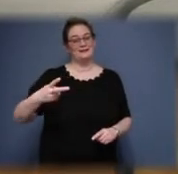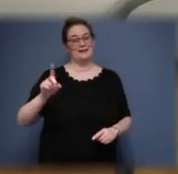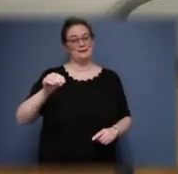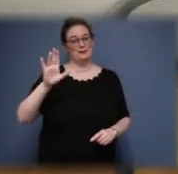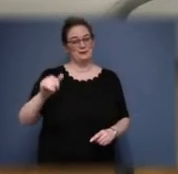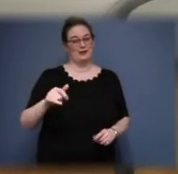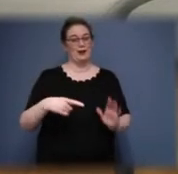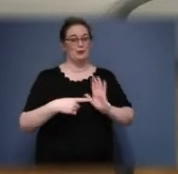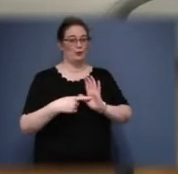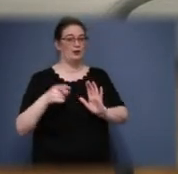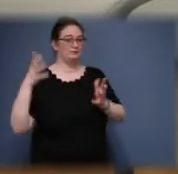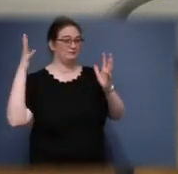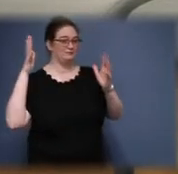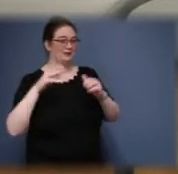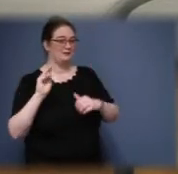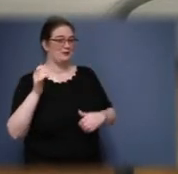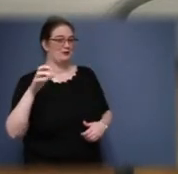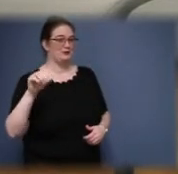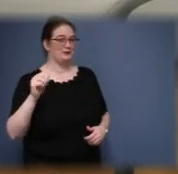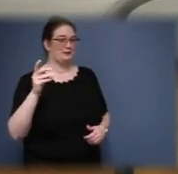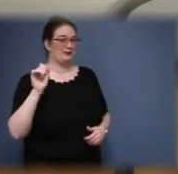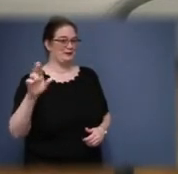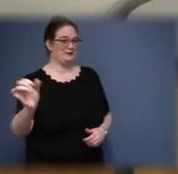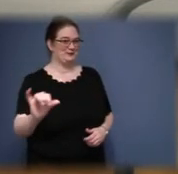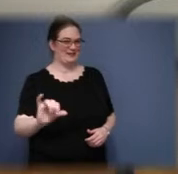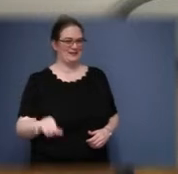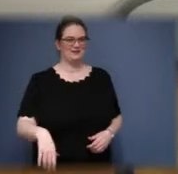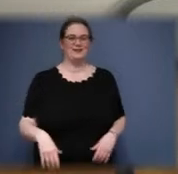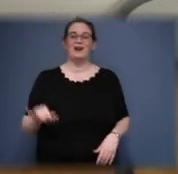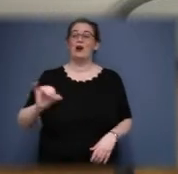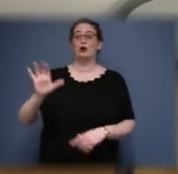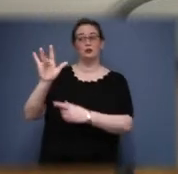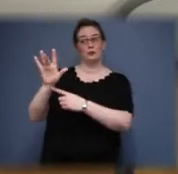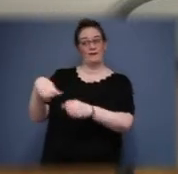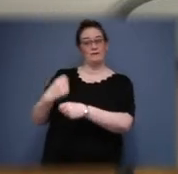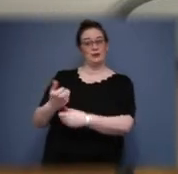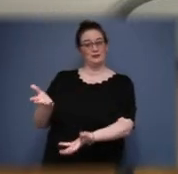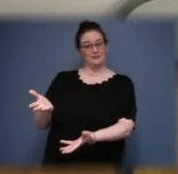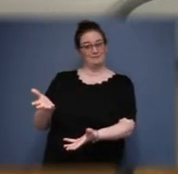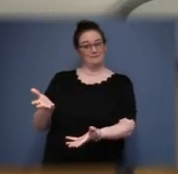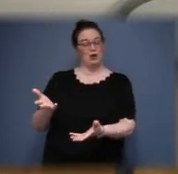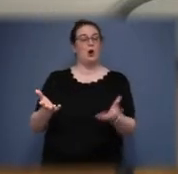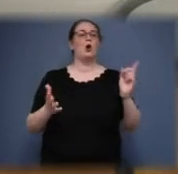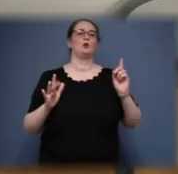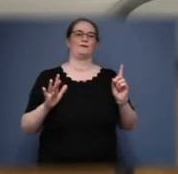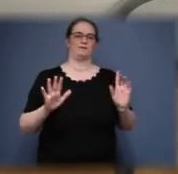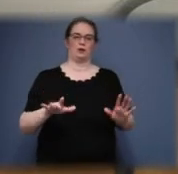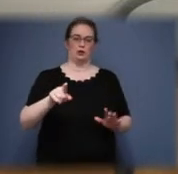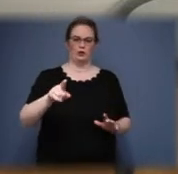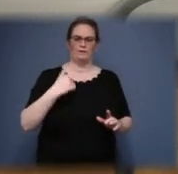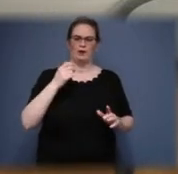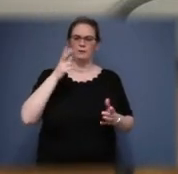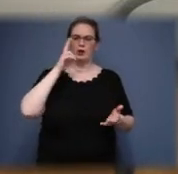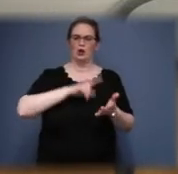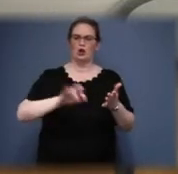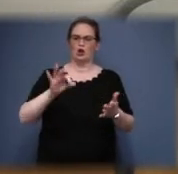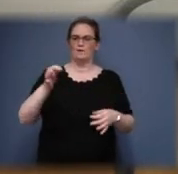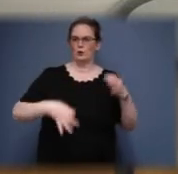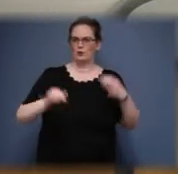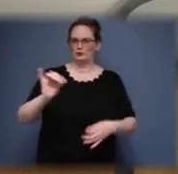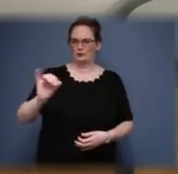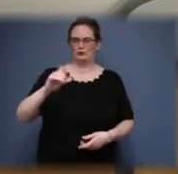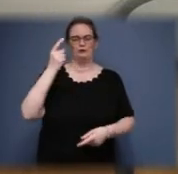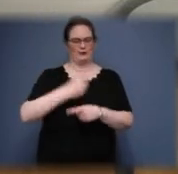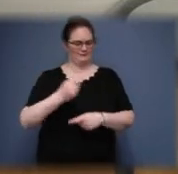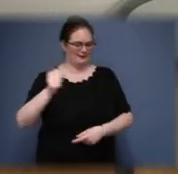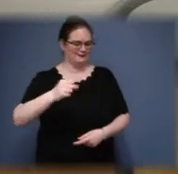like to point out a shout out to Marsha Miller as well. Also 25 years. Oh, okay, and you're from the clerk of courts too. We should say that